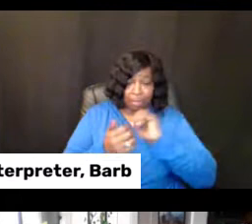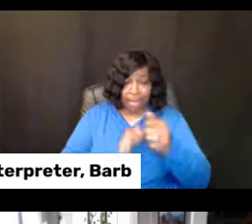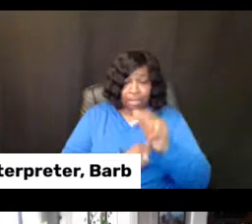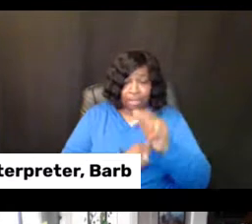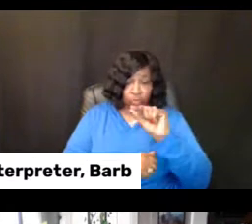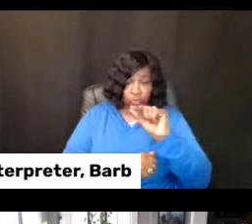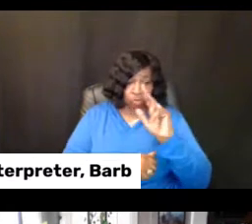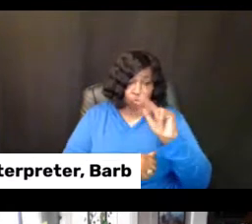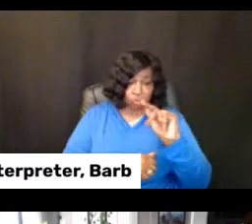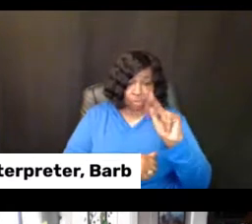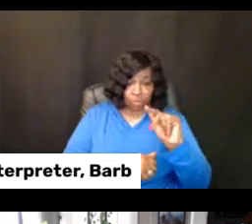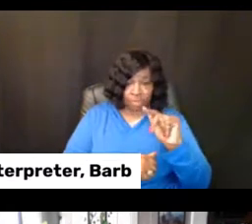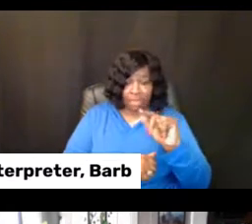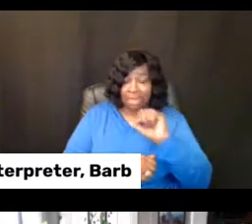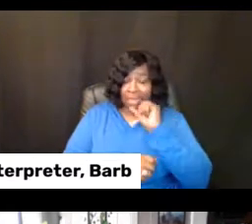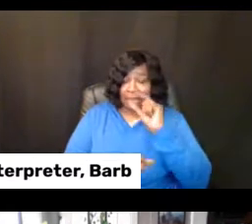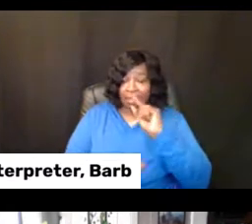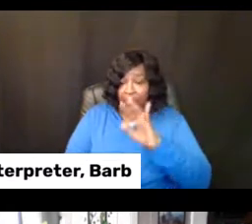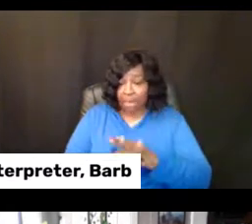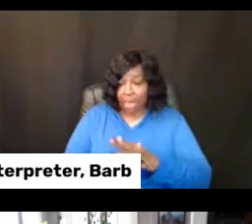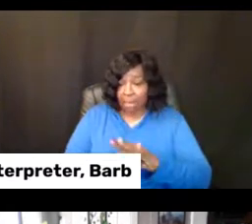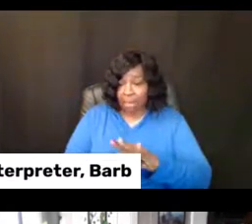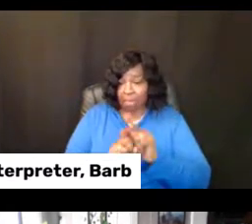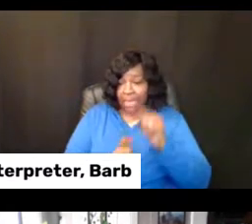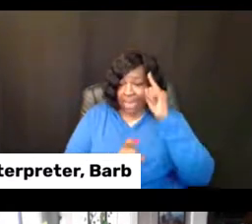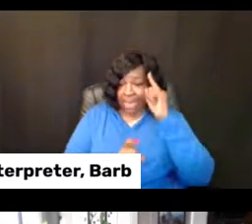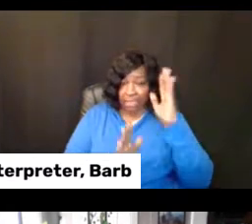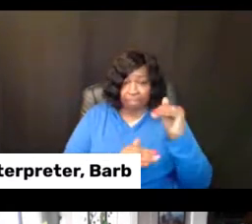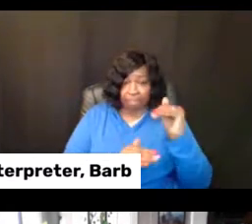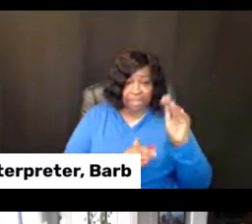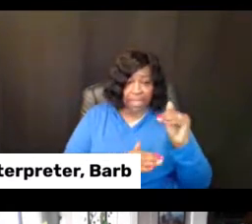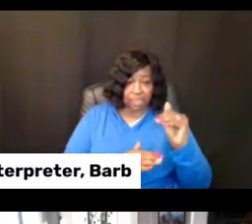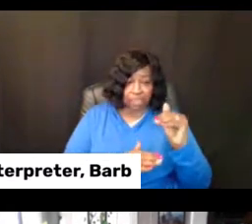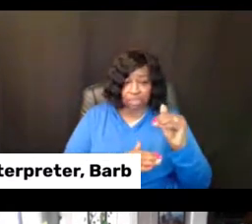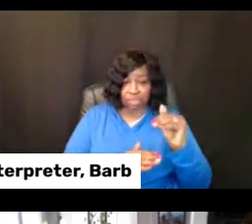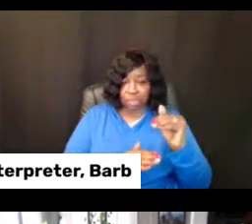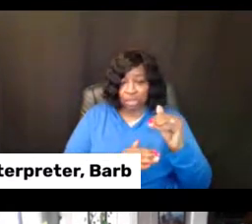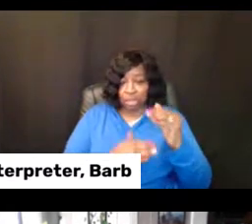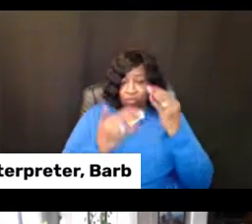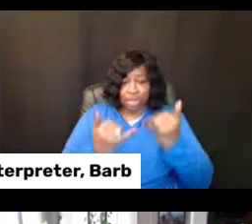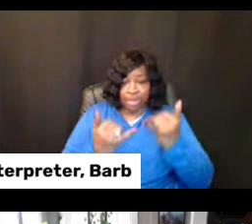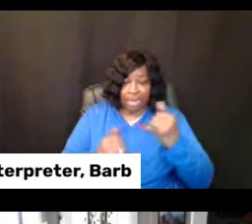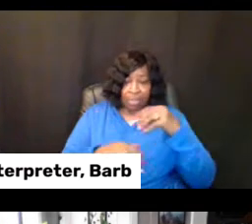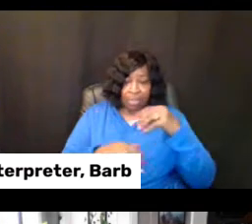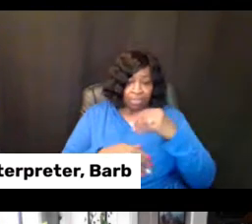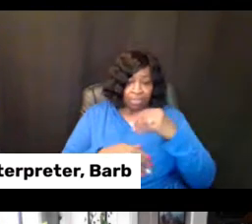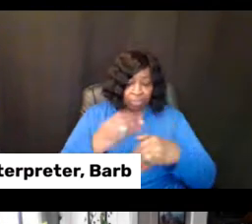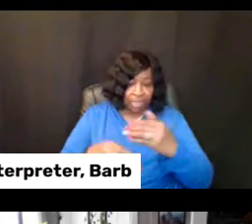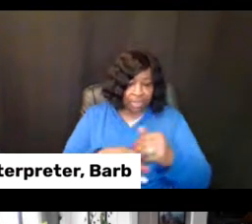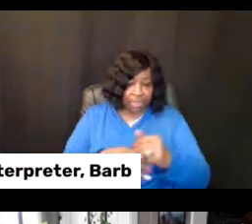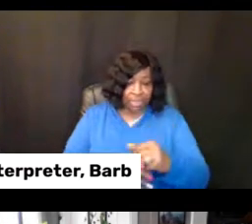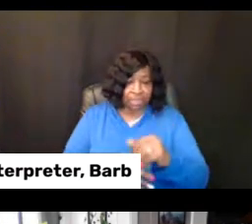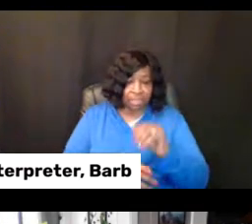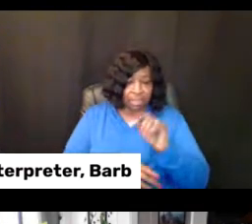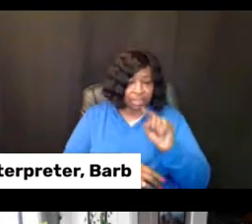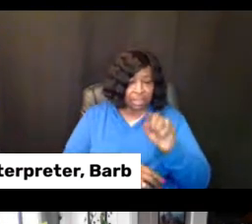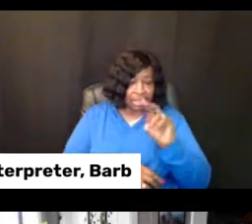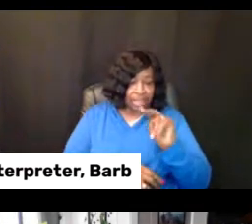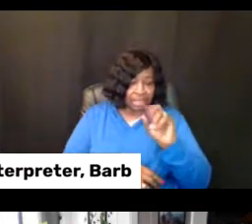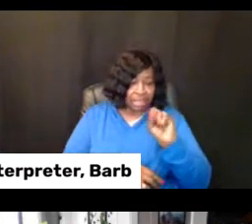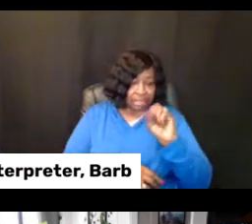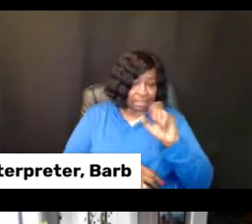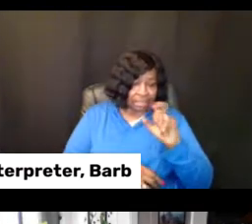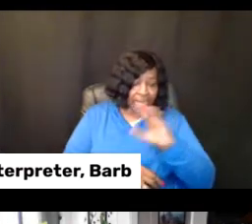2023. Not a promise, but an expectation. Right now in the process, NSAC and our partners are